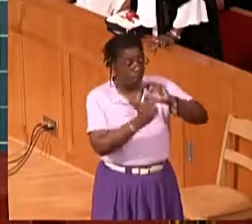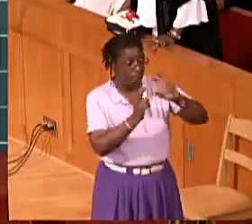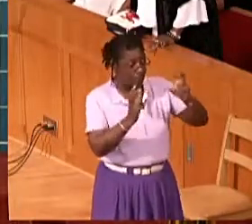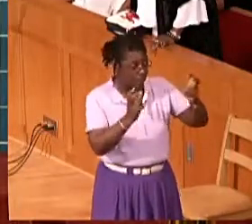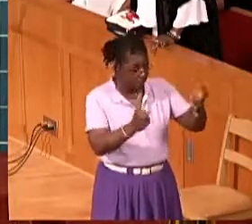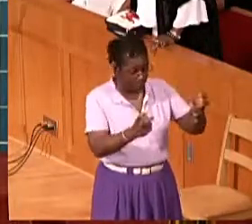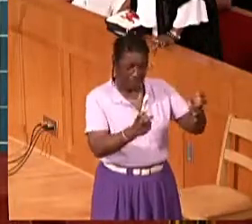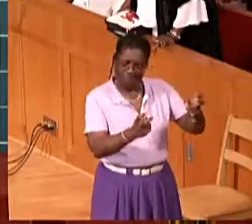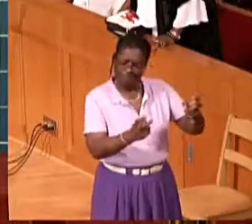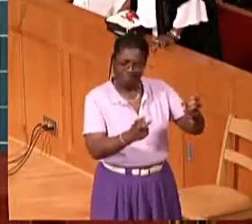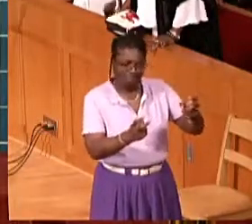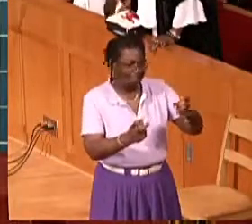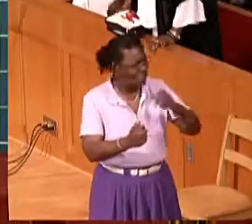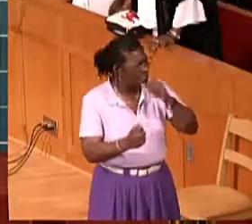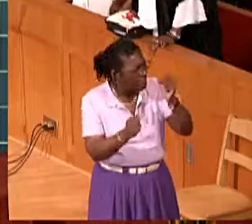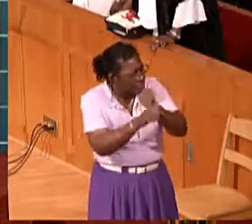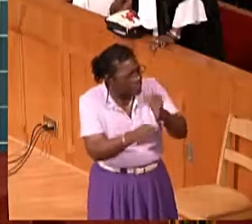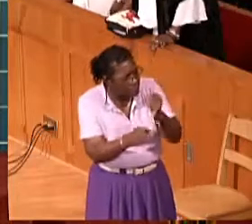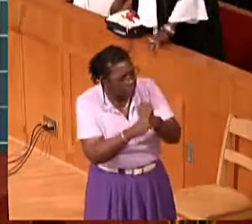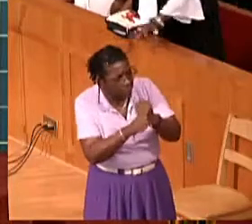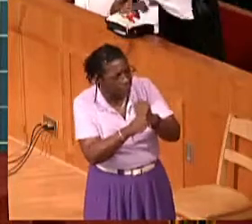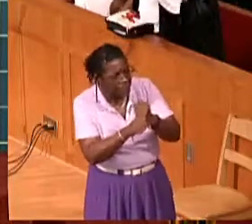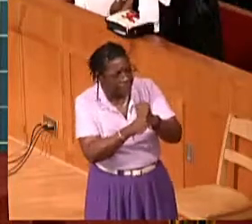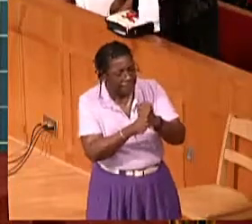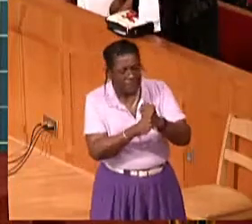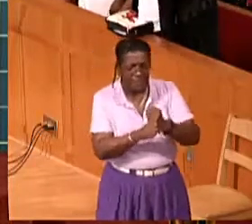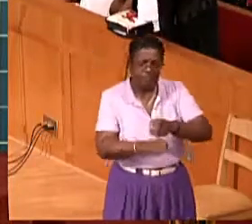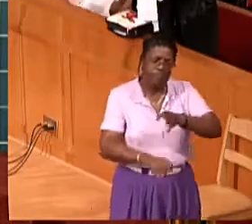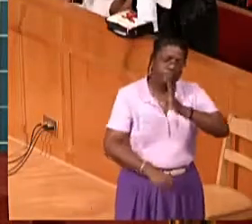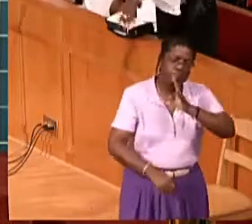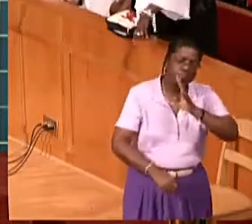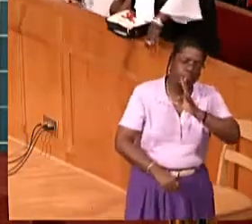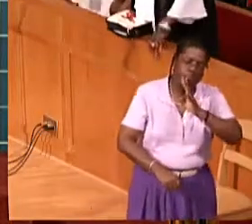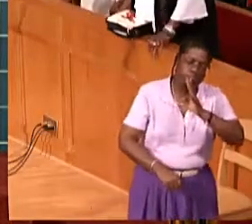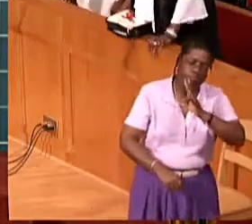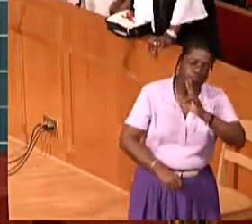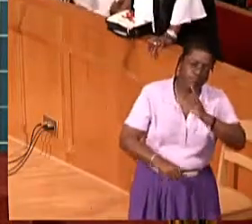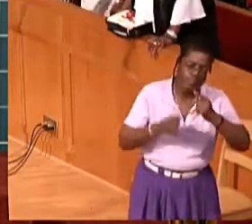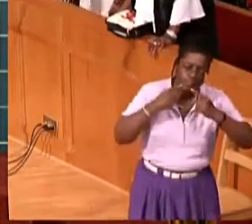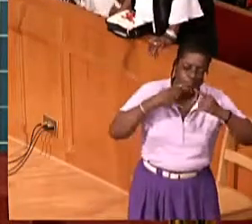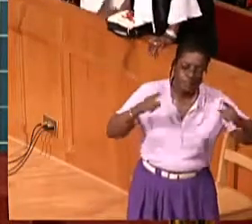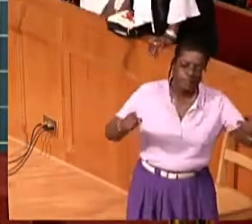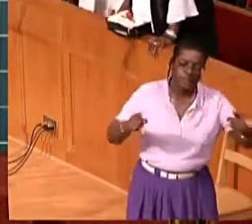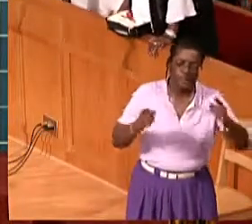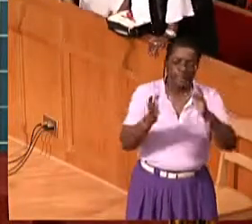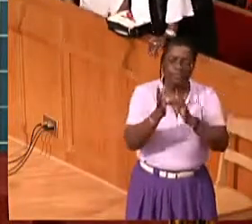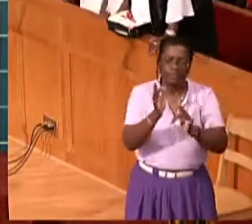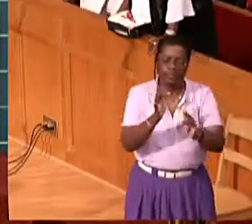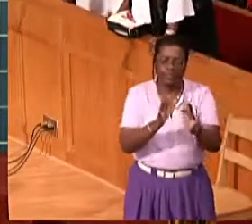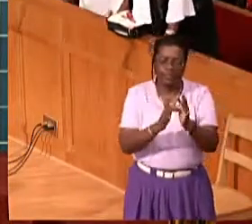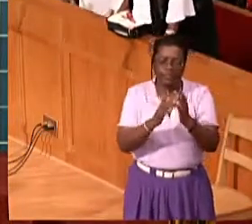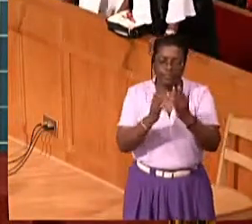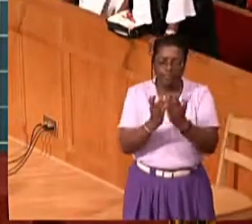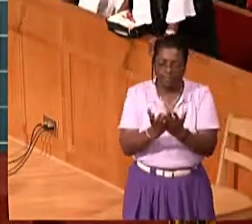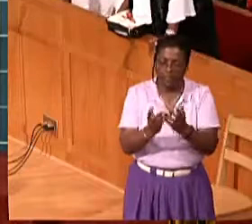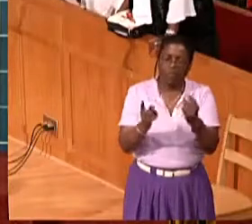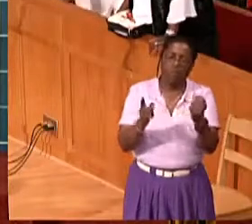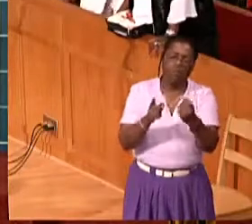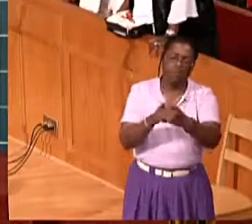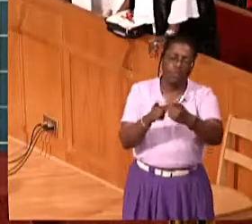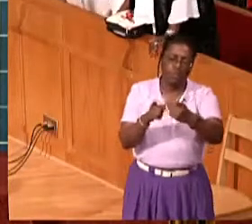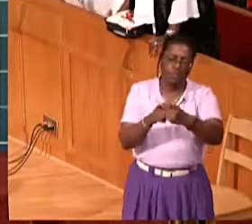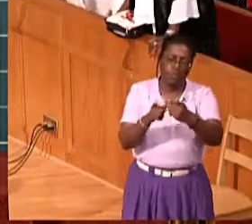put the word on it. Do I have a witness here? When you got all kinds of stuff going on, when you